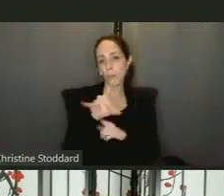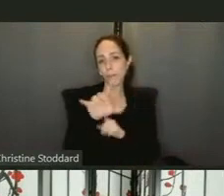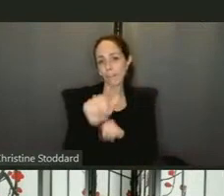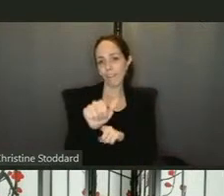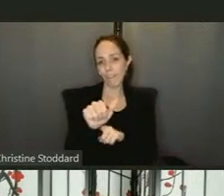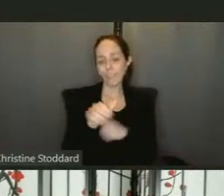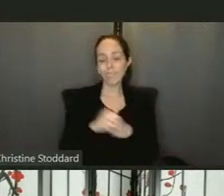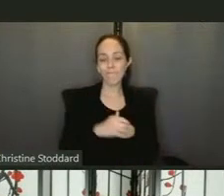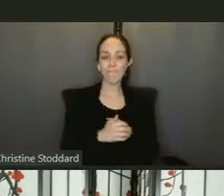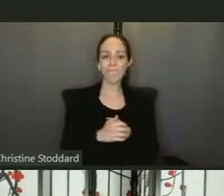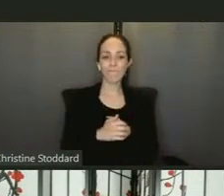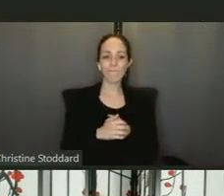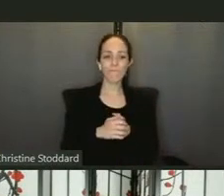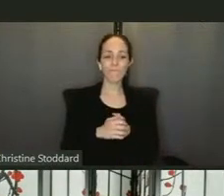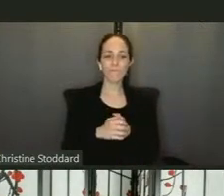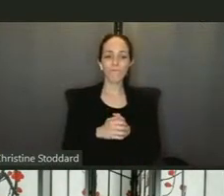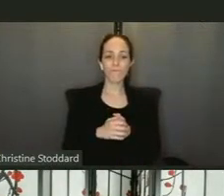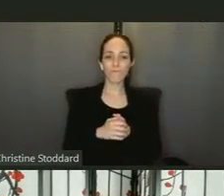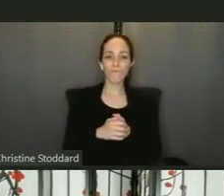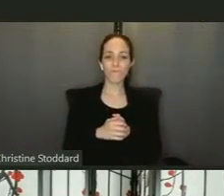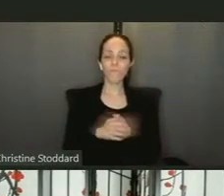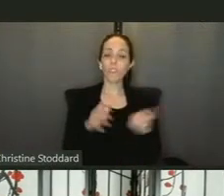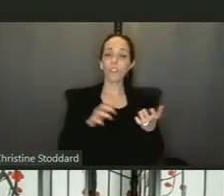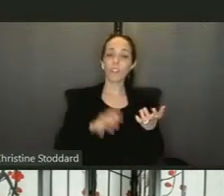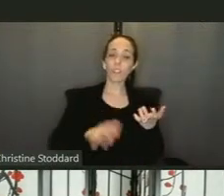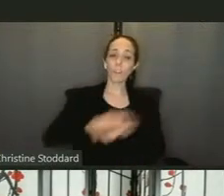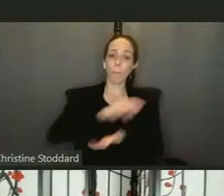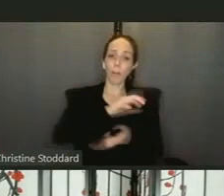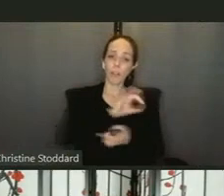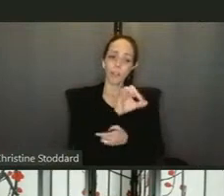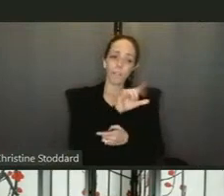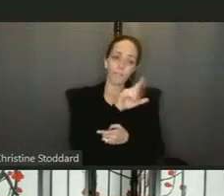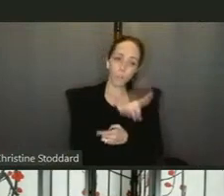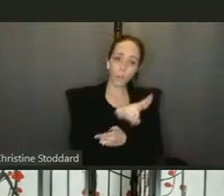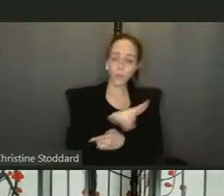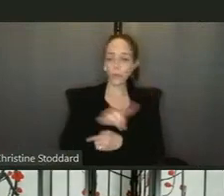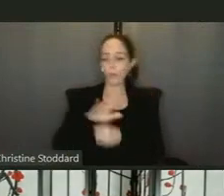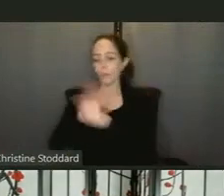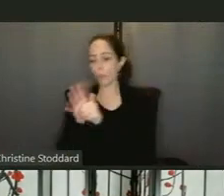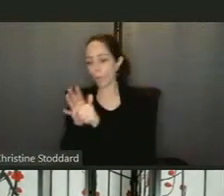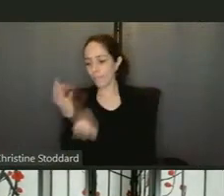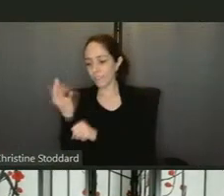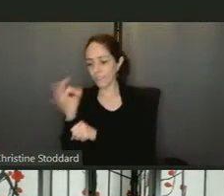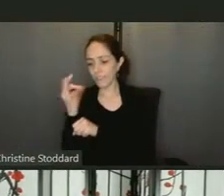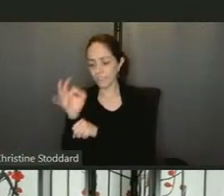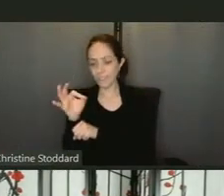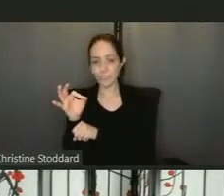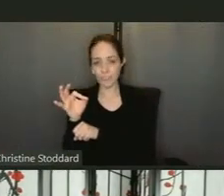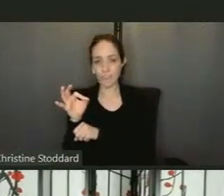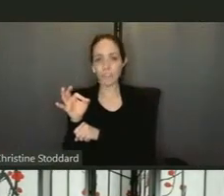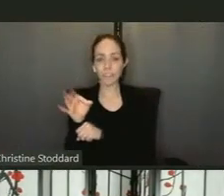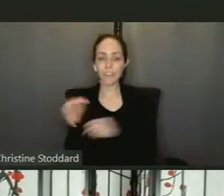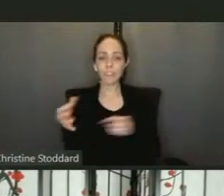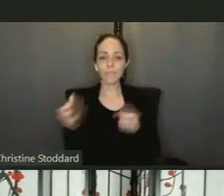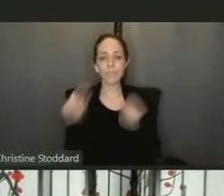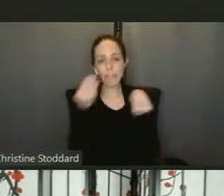the, combining both the flu and COVID, as well as speaking to identify populations,